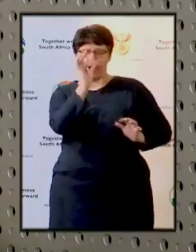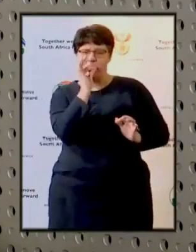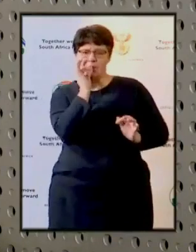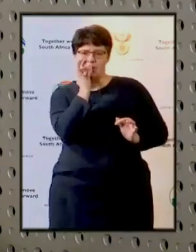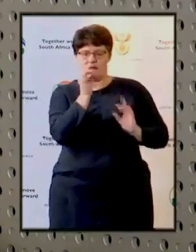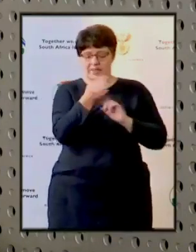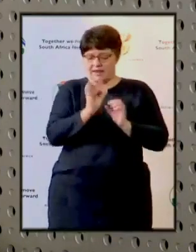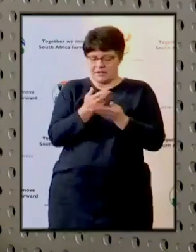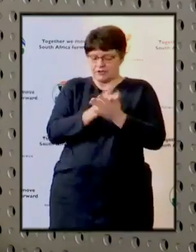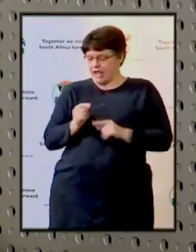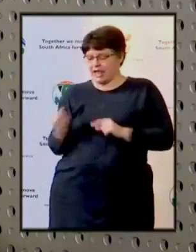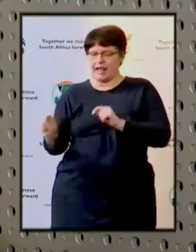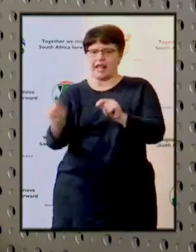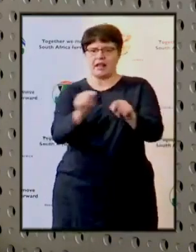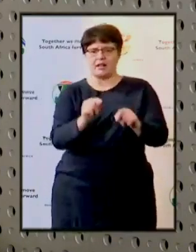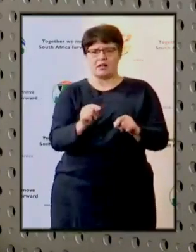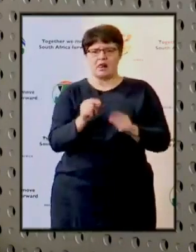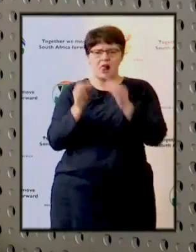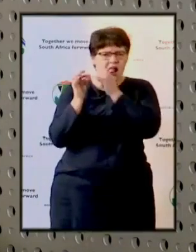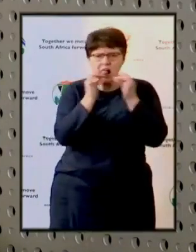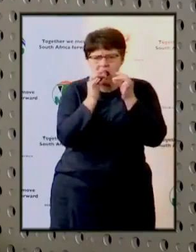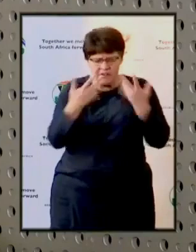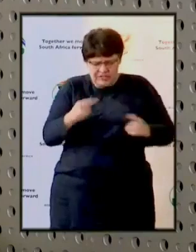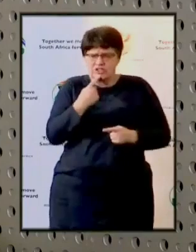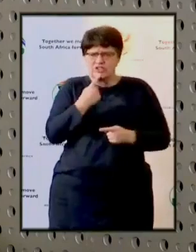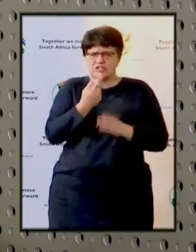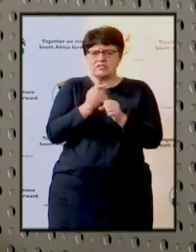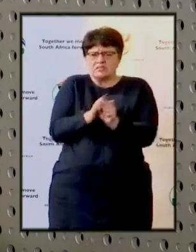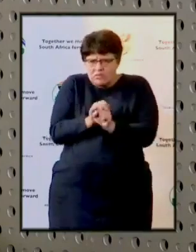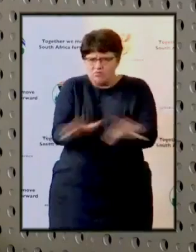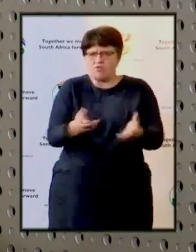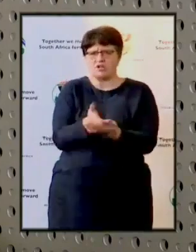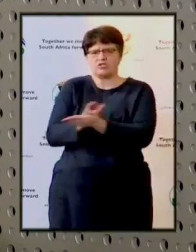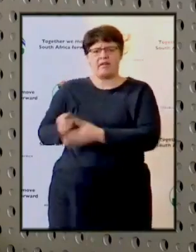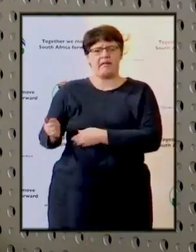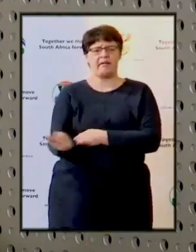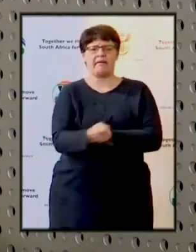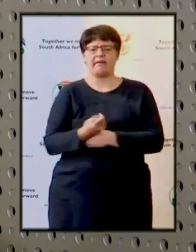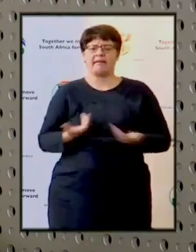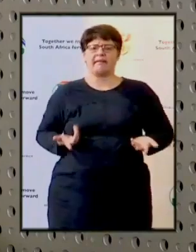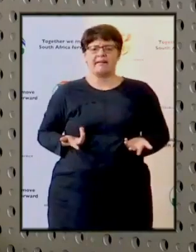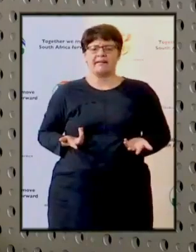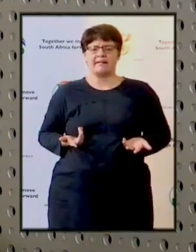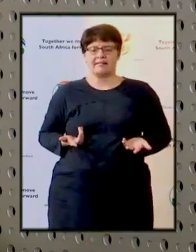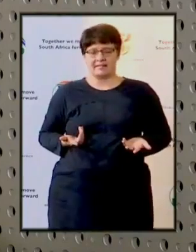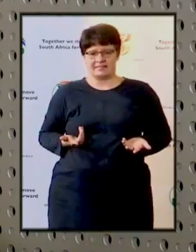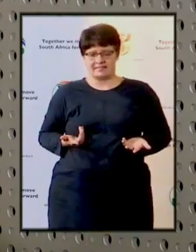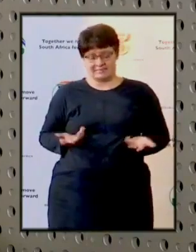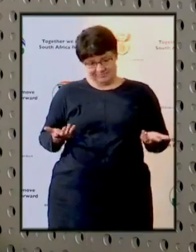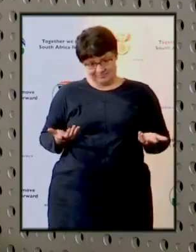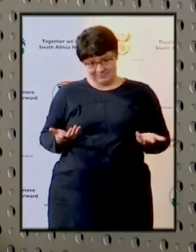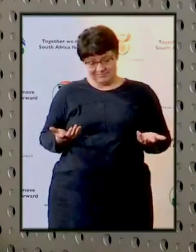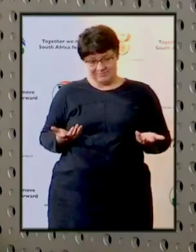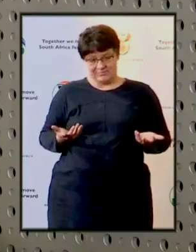that zol. So it means they are also share. If one of them has a virus, they are